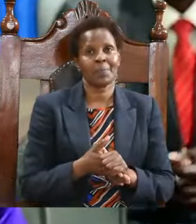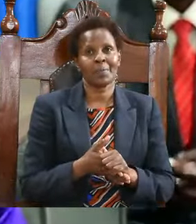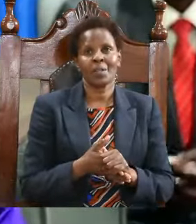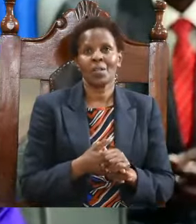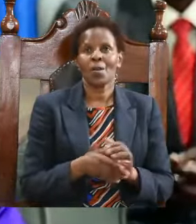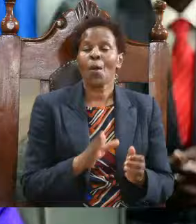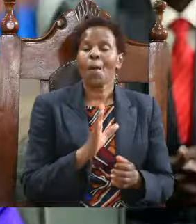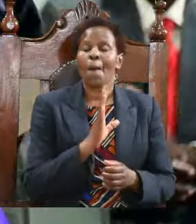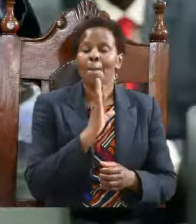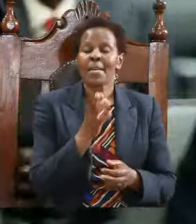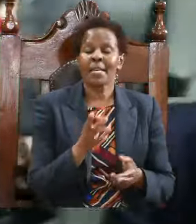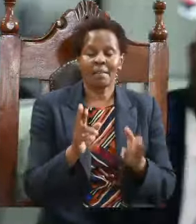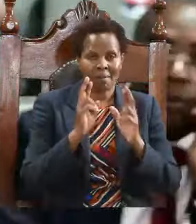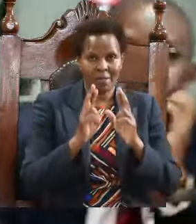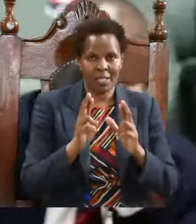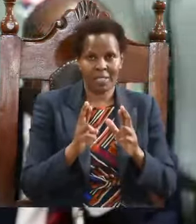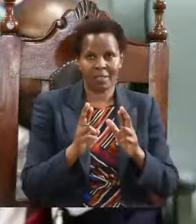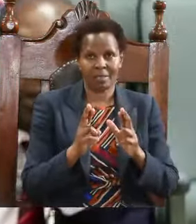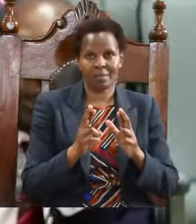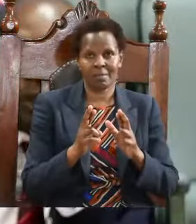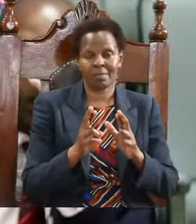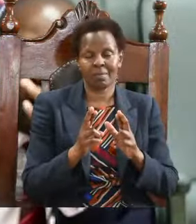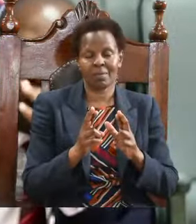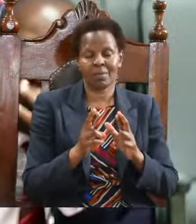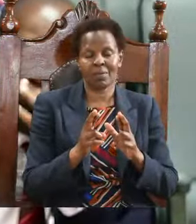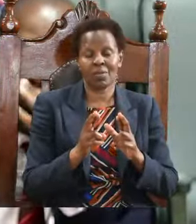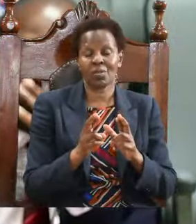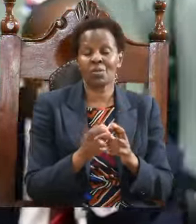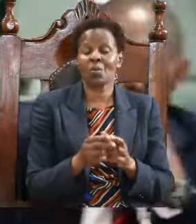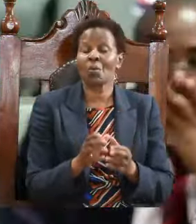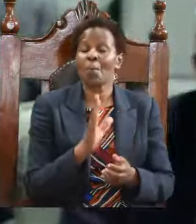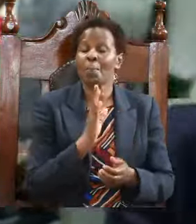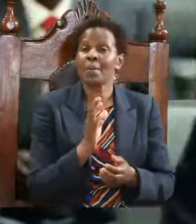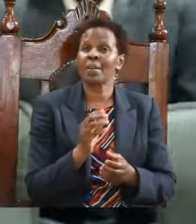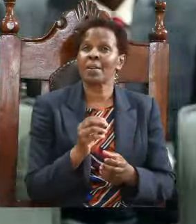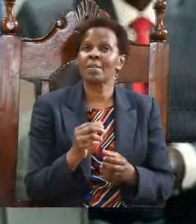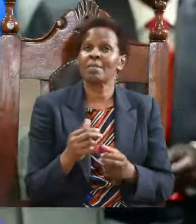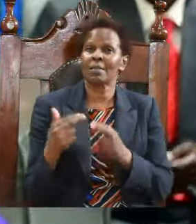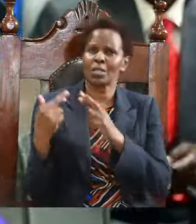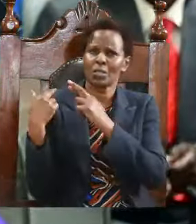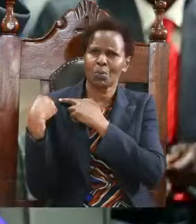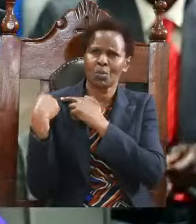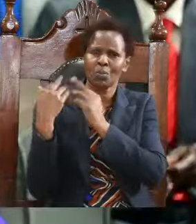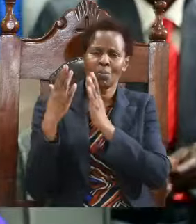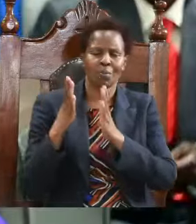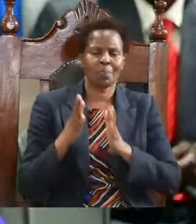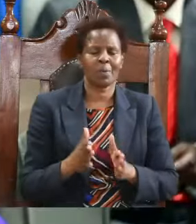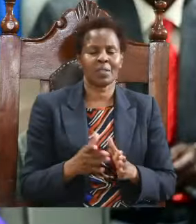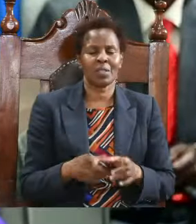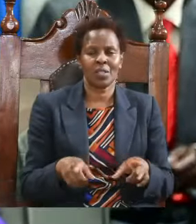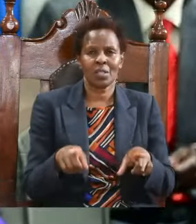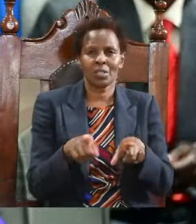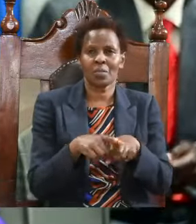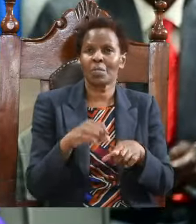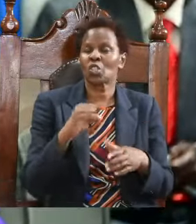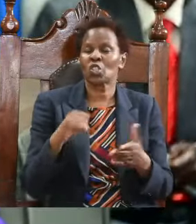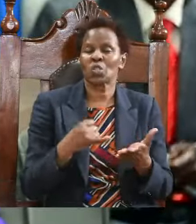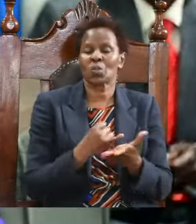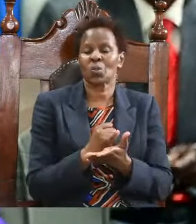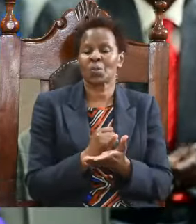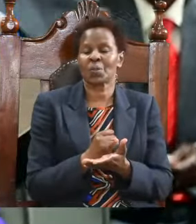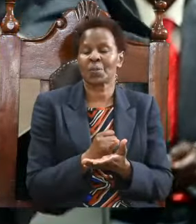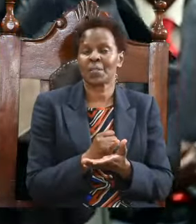be ready to take the responsibility like Joshua did. He was ready to take the responsibility. And